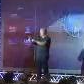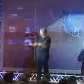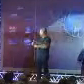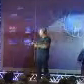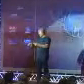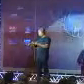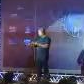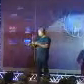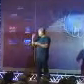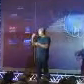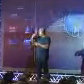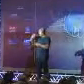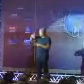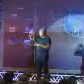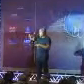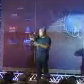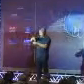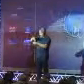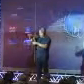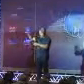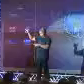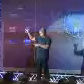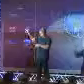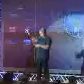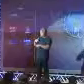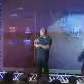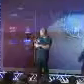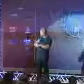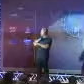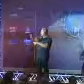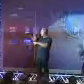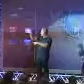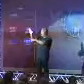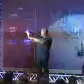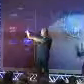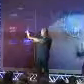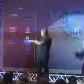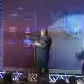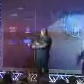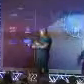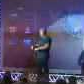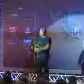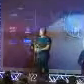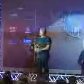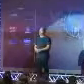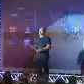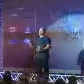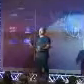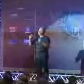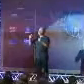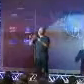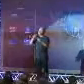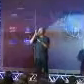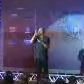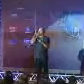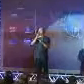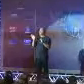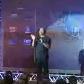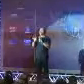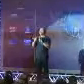I am working on a project here in Brazil where I have a great deal of frustration.